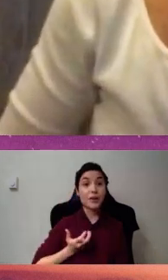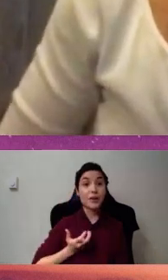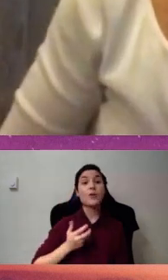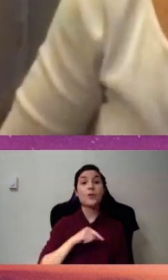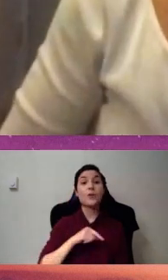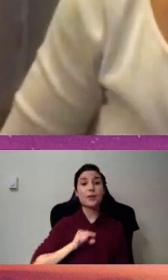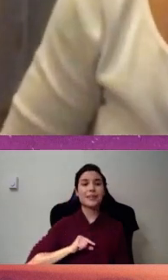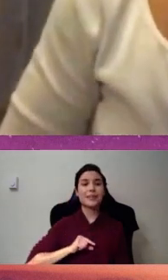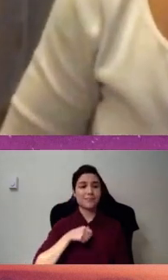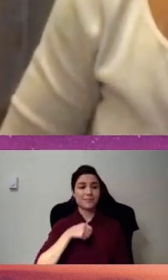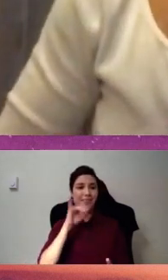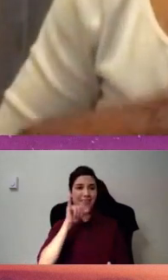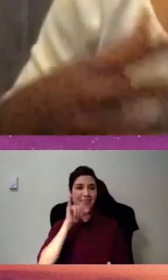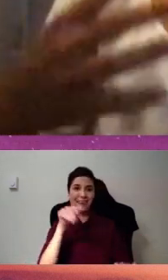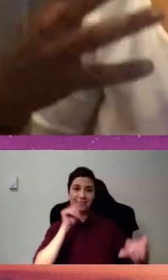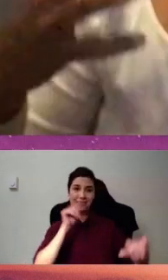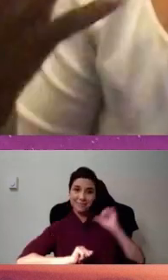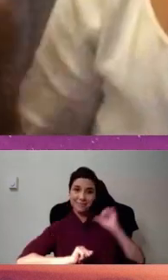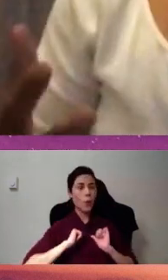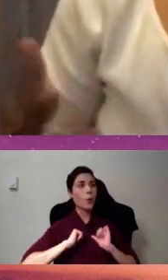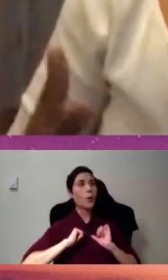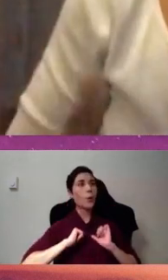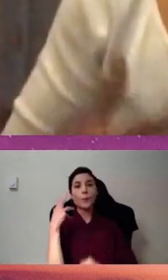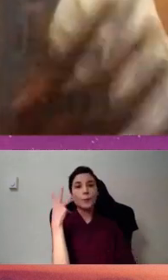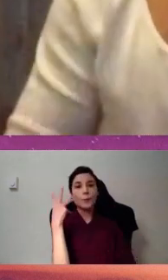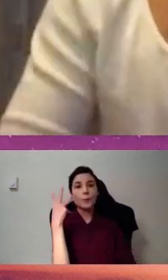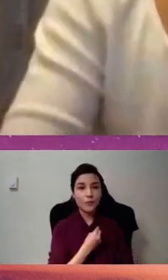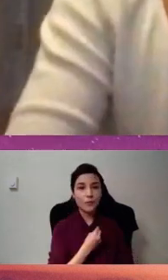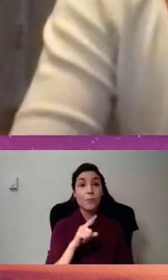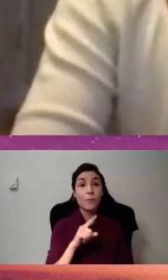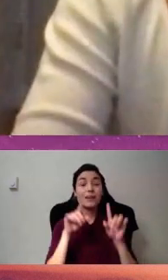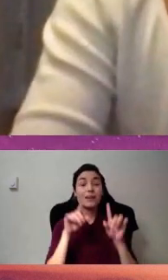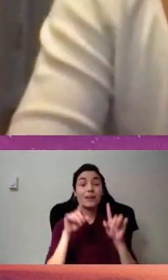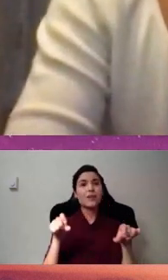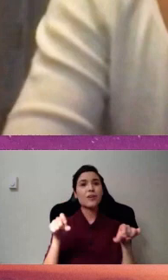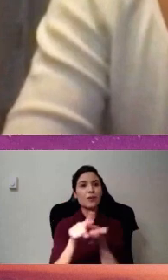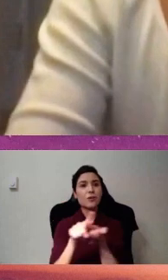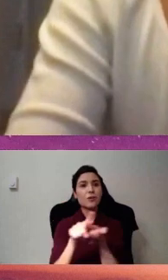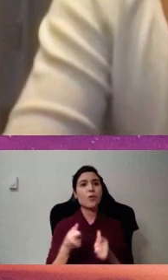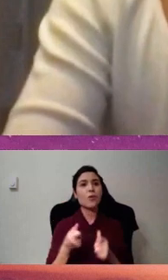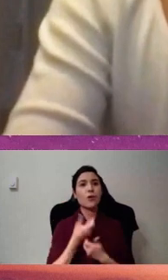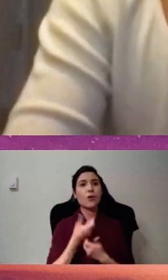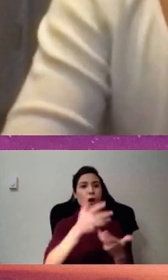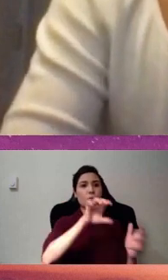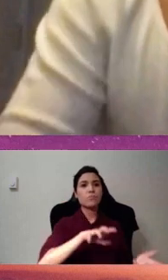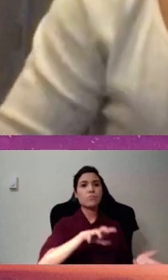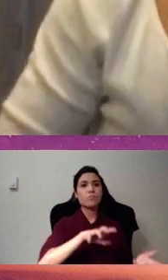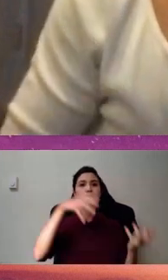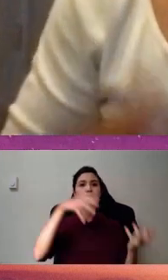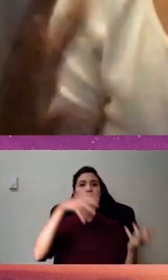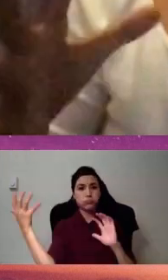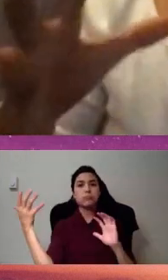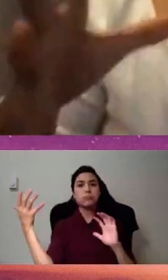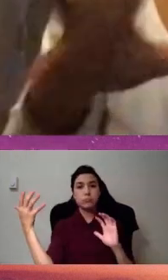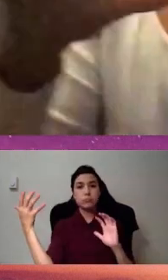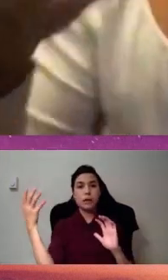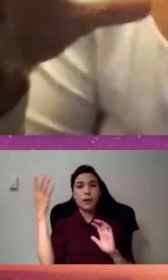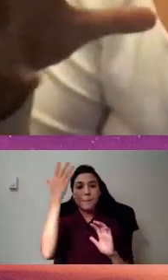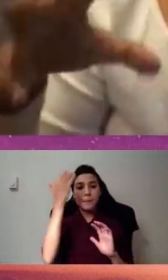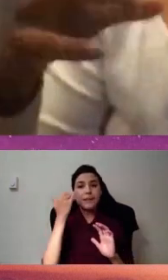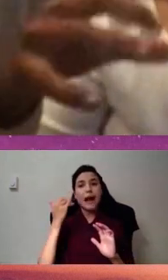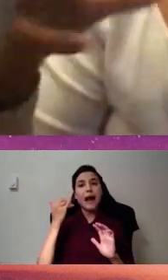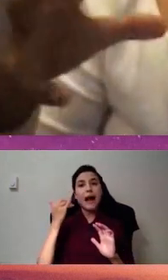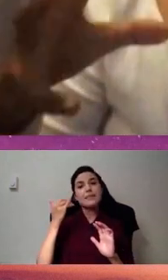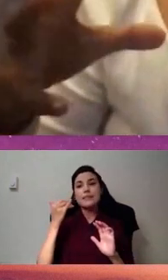very catastrophic, as like we heard before. Very horrible in its power dynamic and in its oppression. As was mentioned